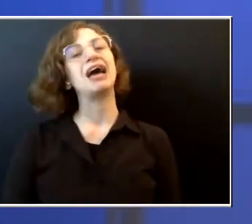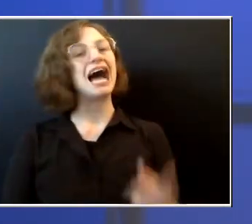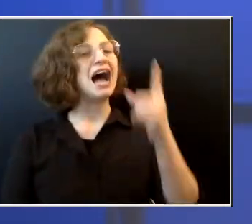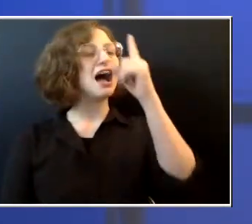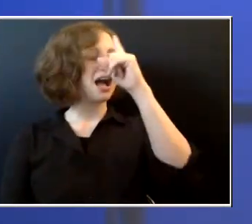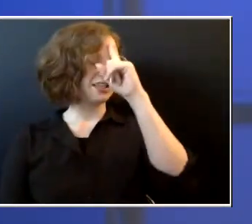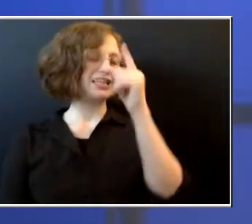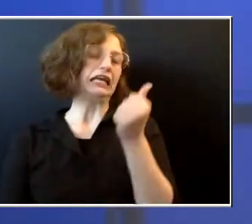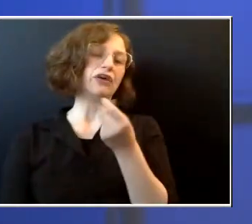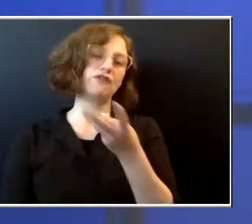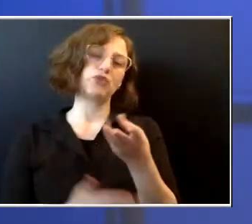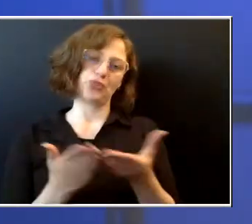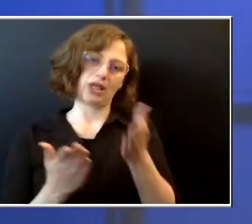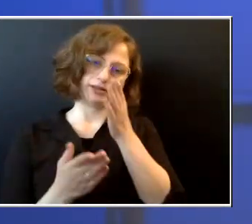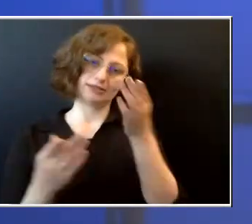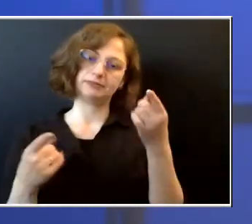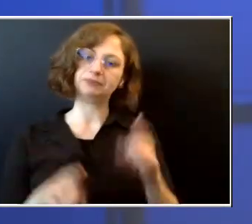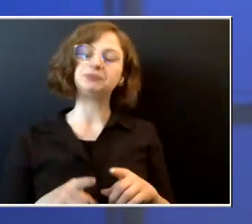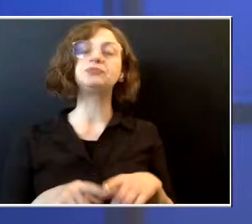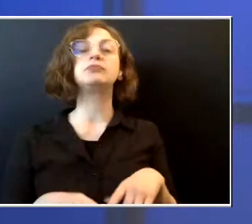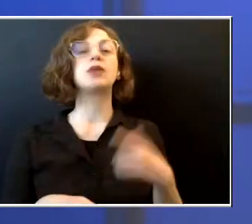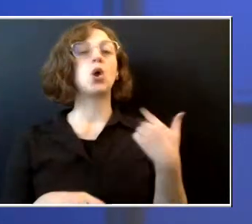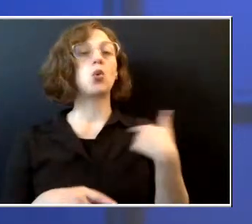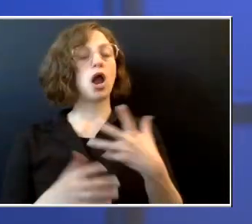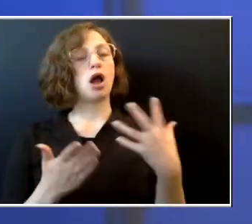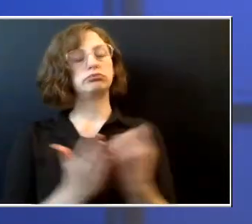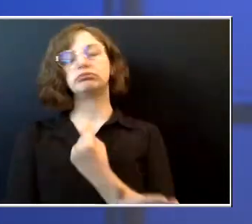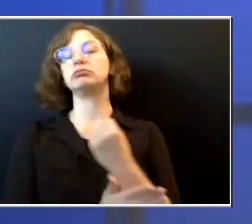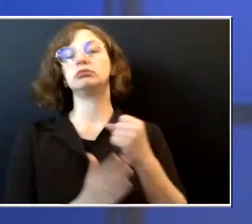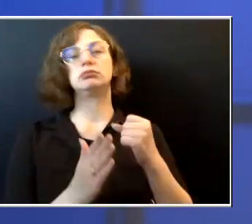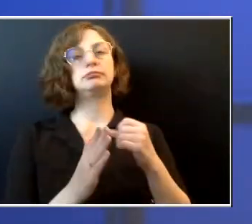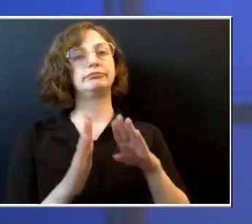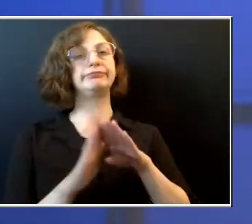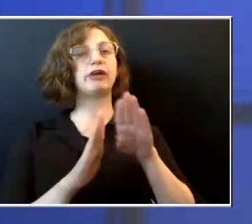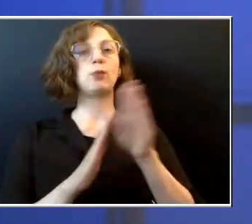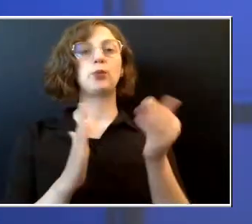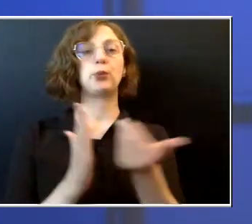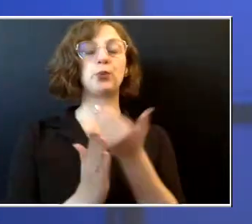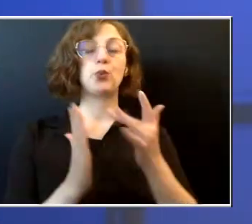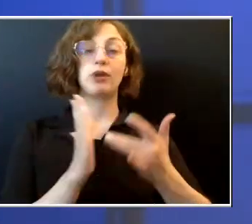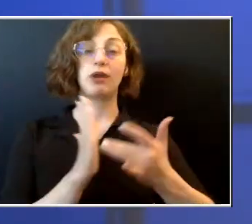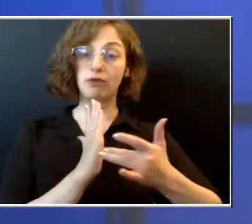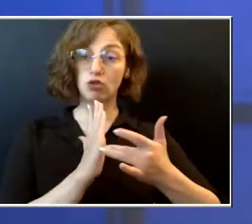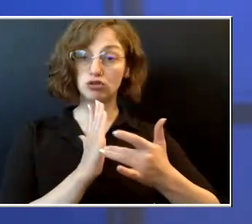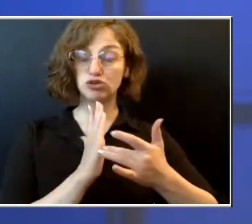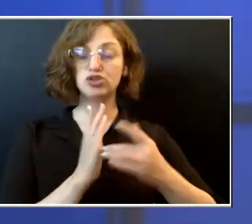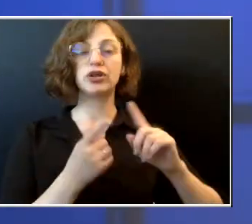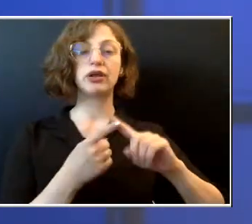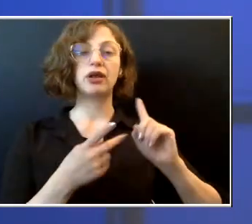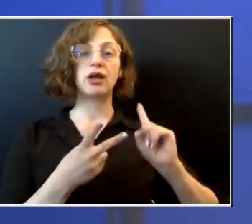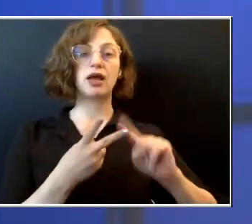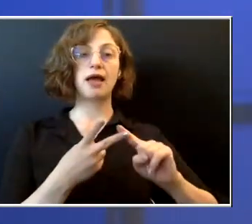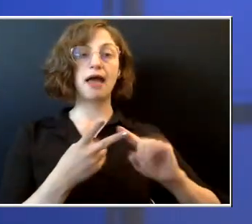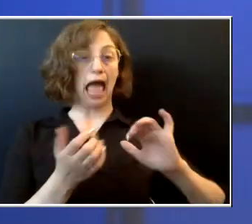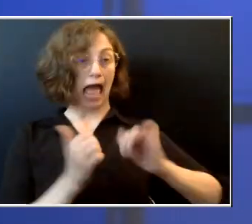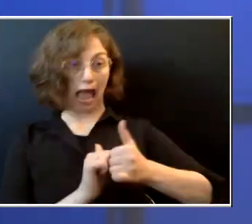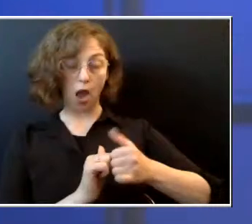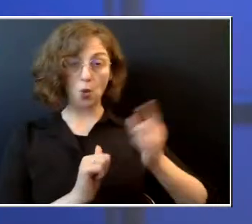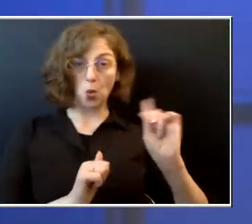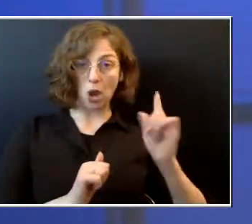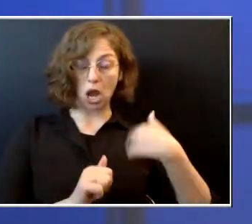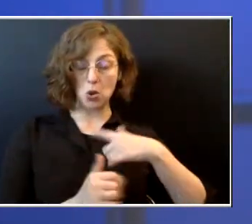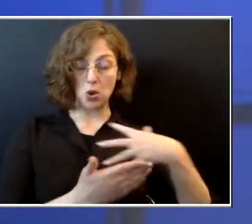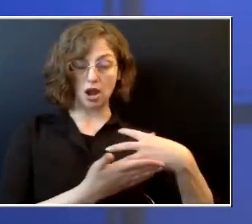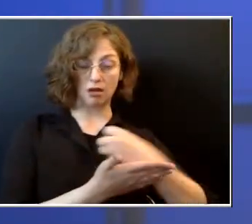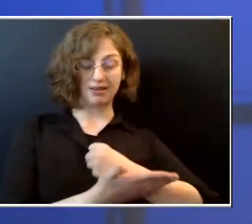of developments in technology. I think how and where we collect data, I think we're going to segue away, or in addition to